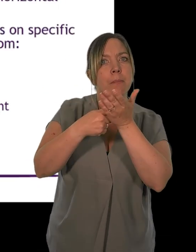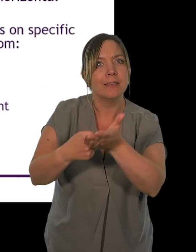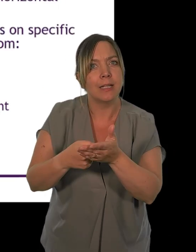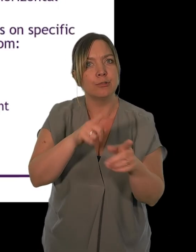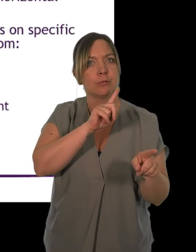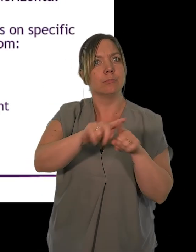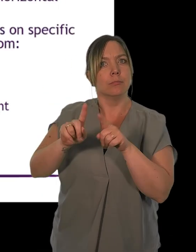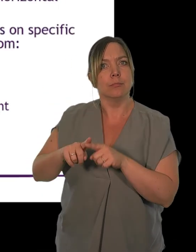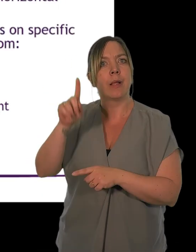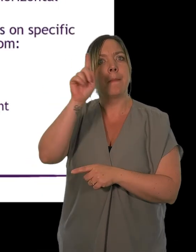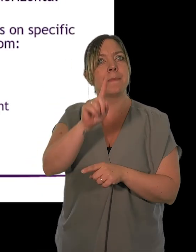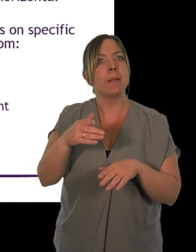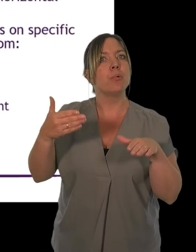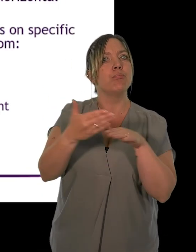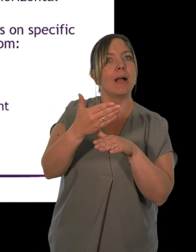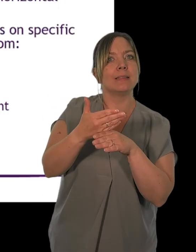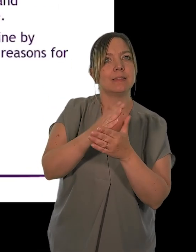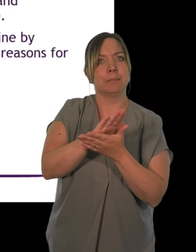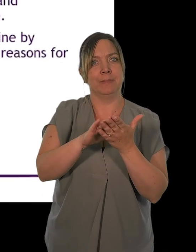development.